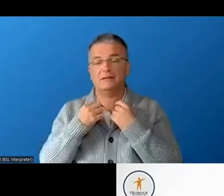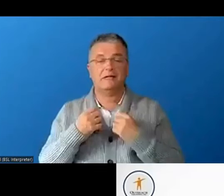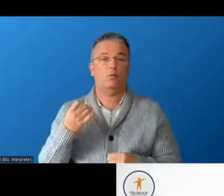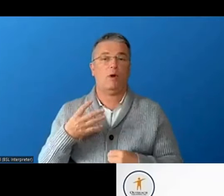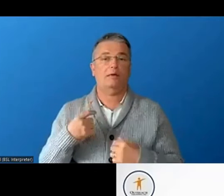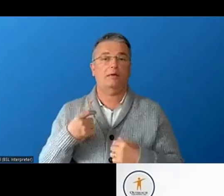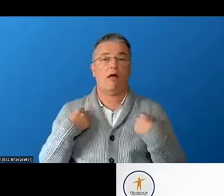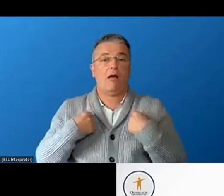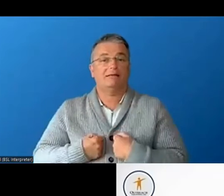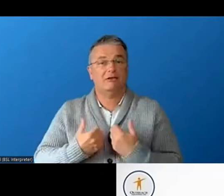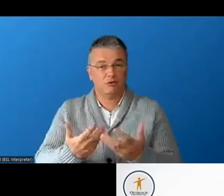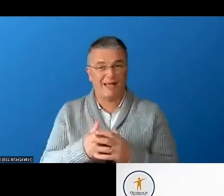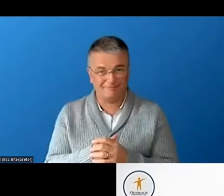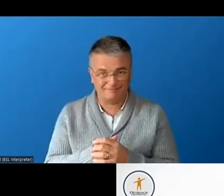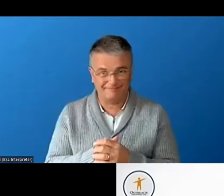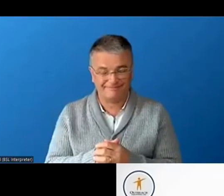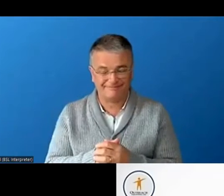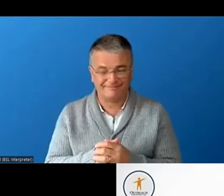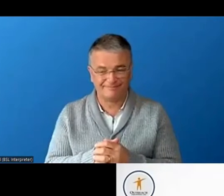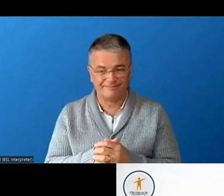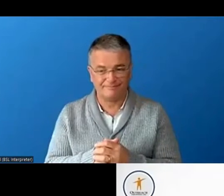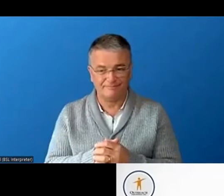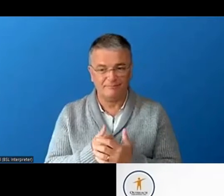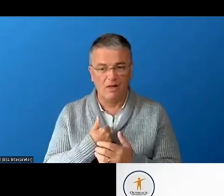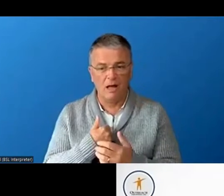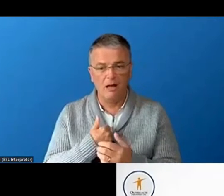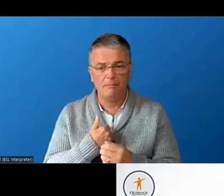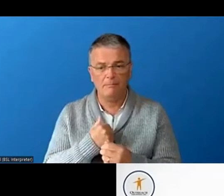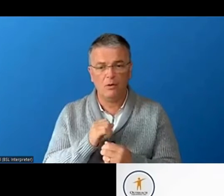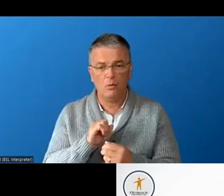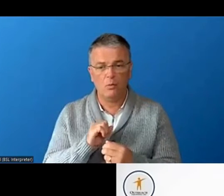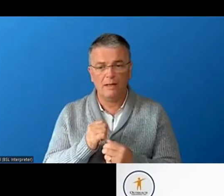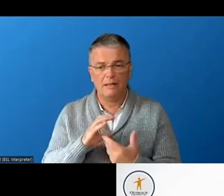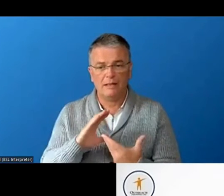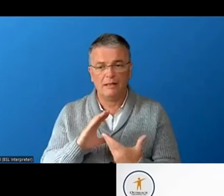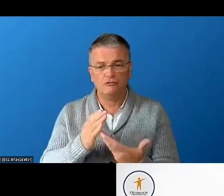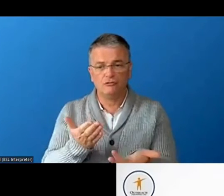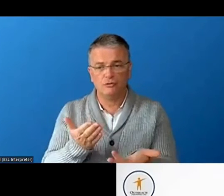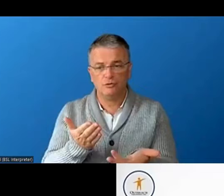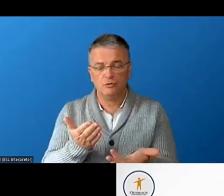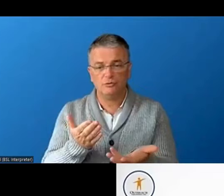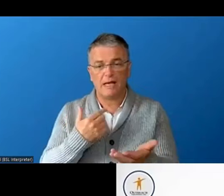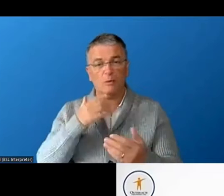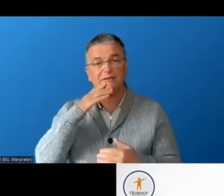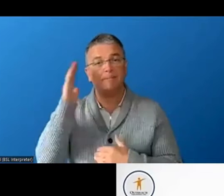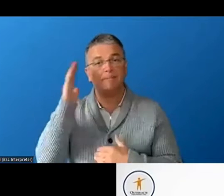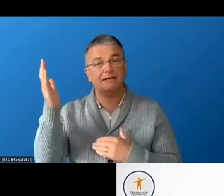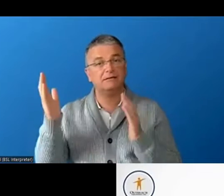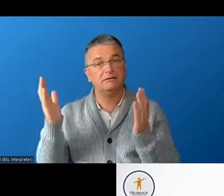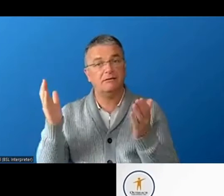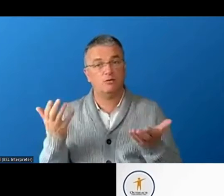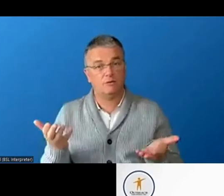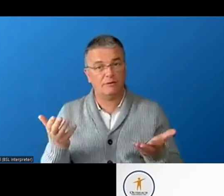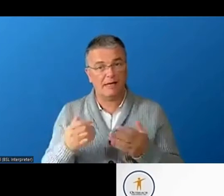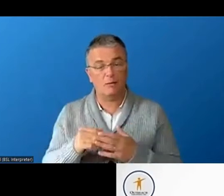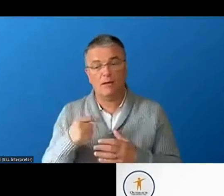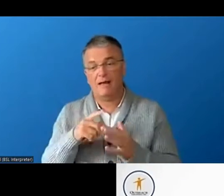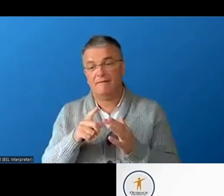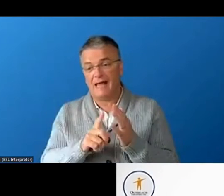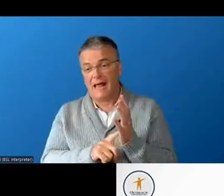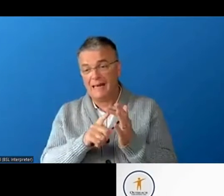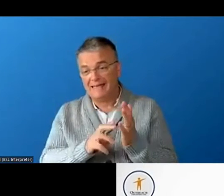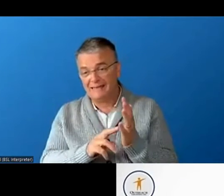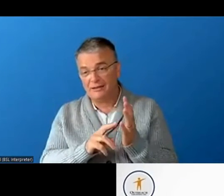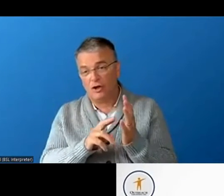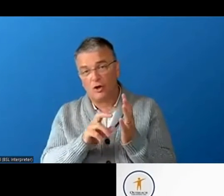cardigan today. I'm going to introduce our speakers for today. We have Elene Cloete